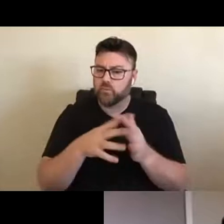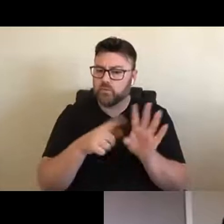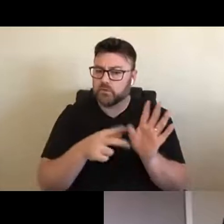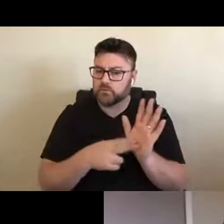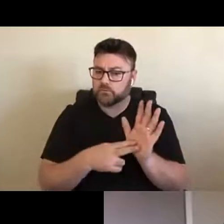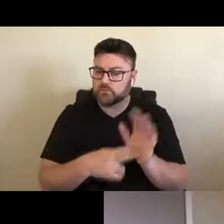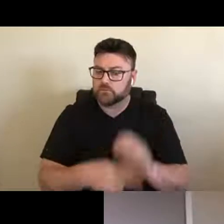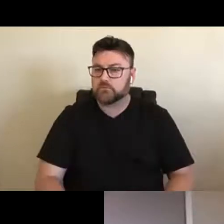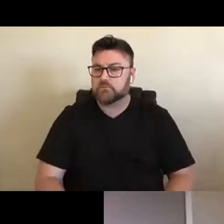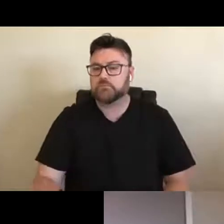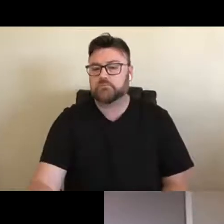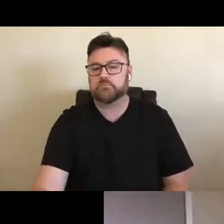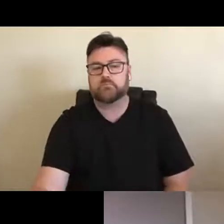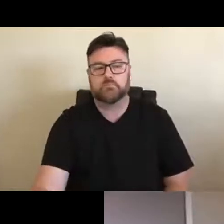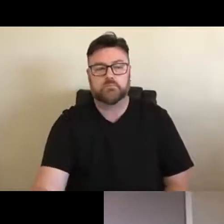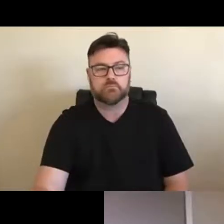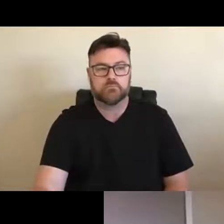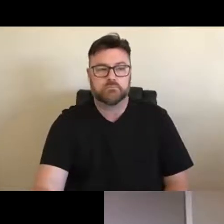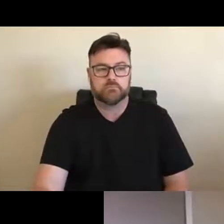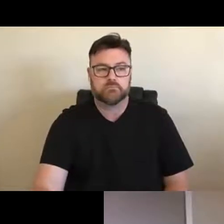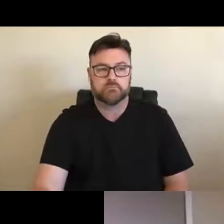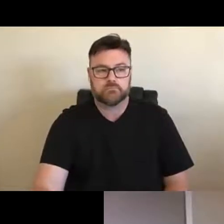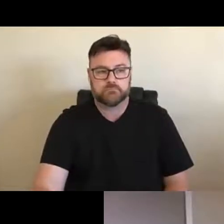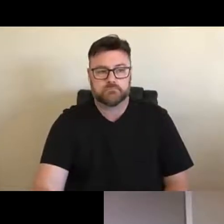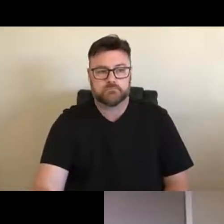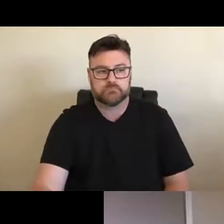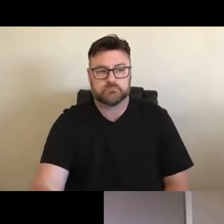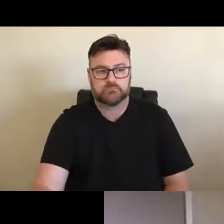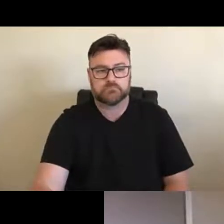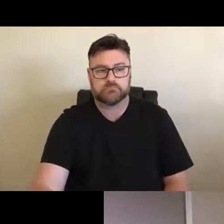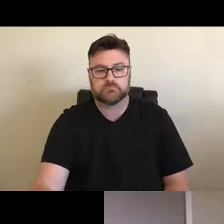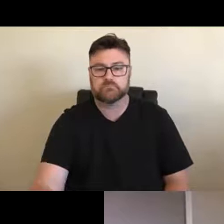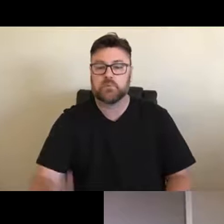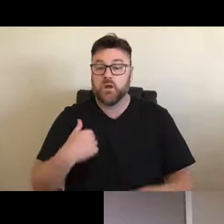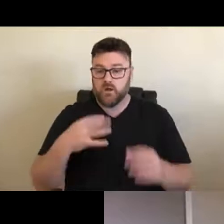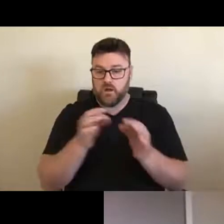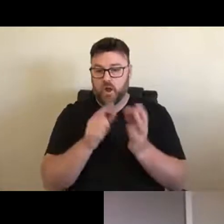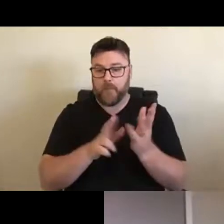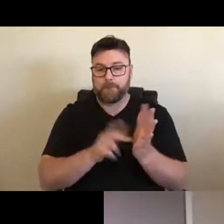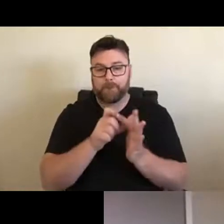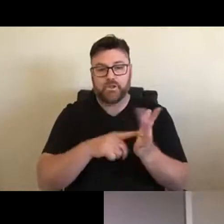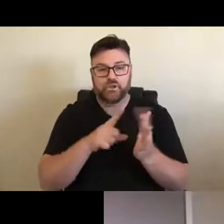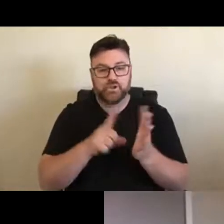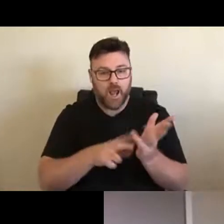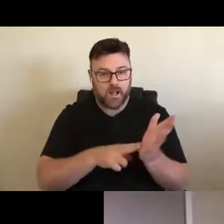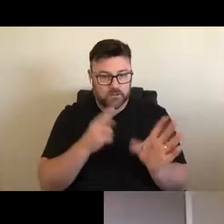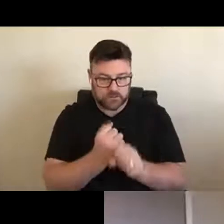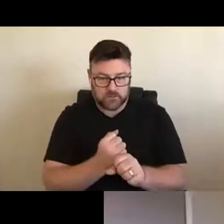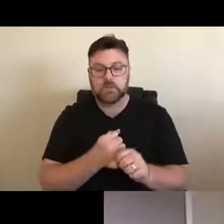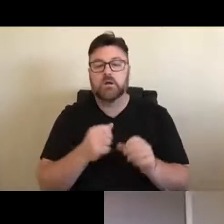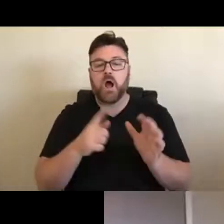Sure. I'm currently on a Wakbul land in the Bundjalung Nation in New South Wales. I